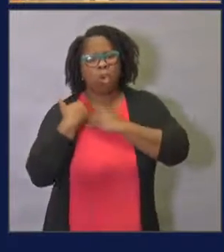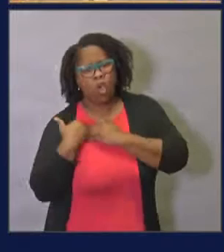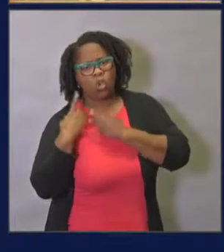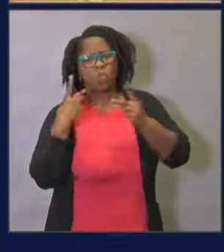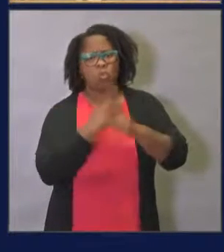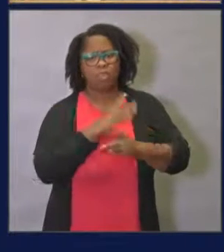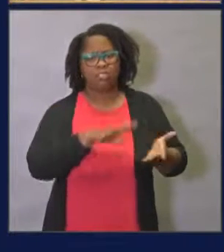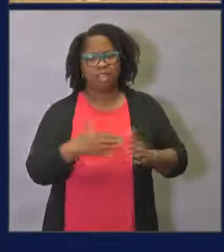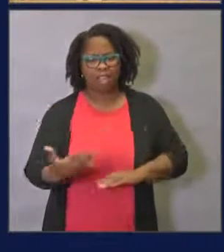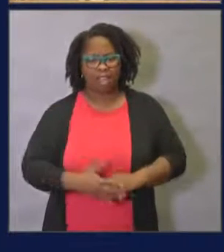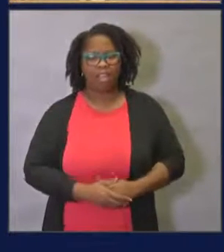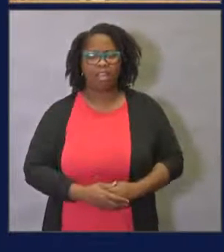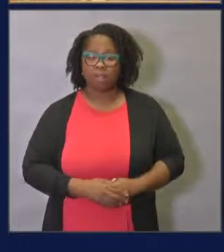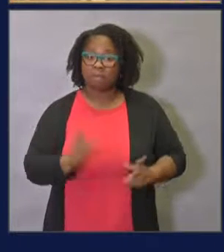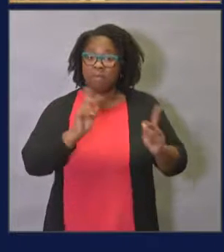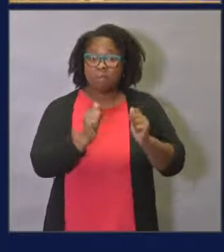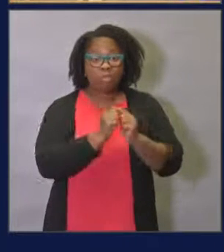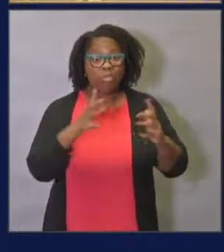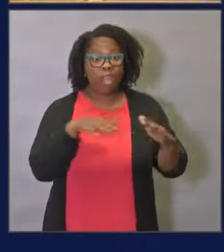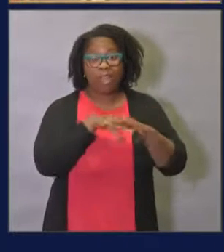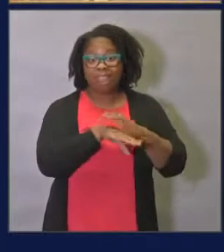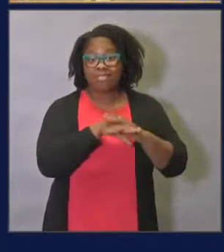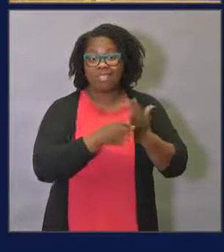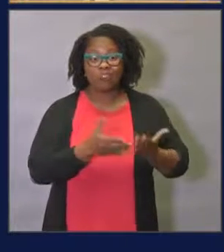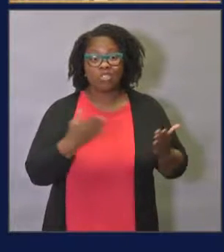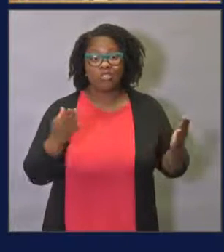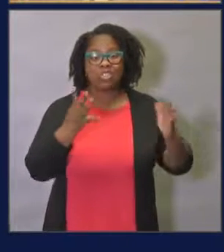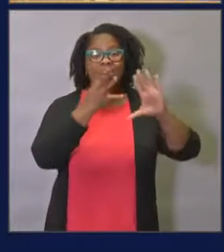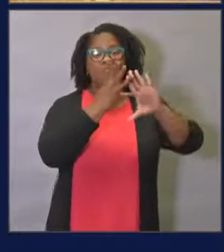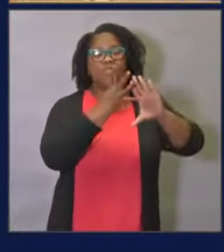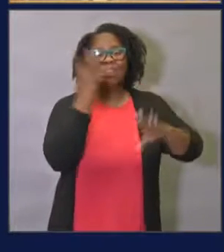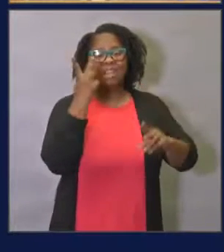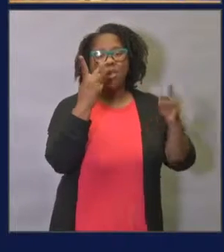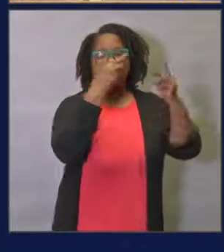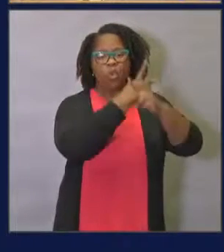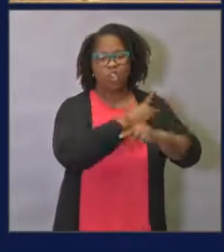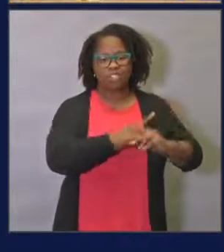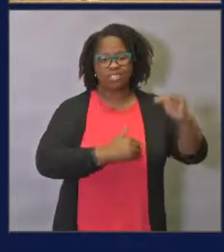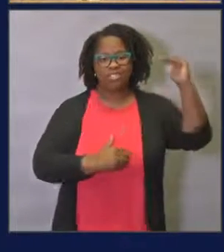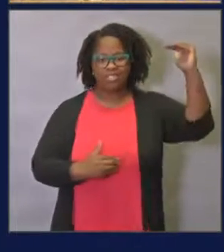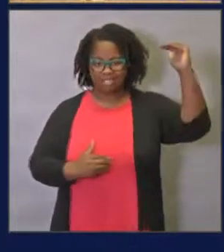people living in the lowest resourced areas is now 4 times that of